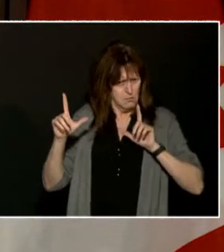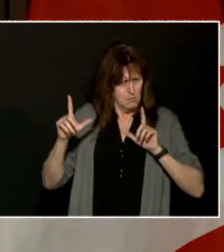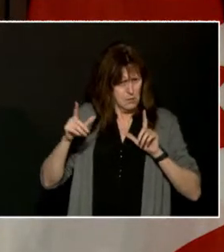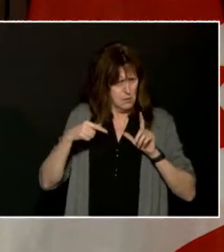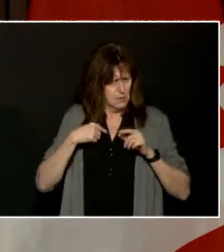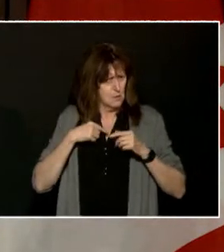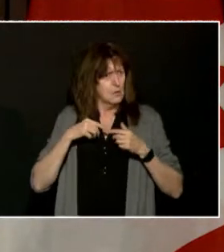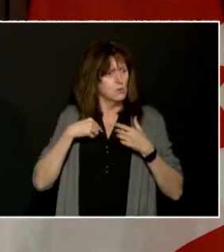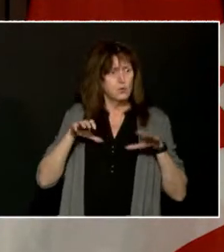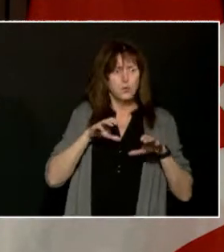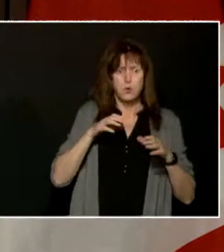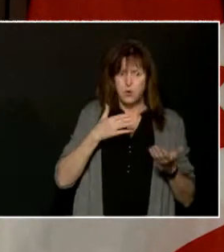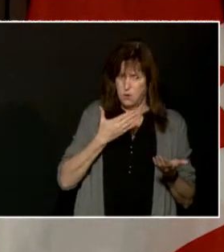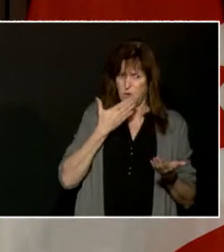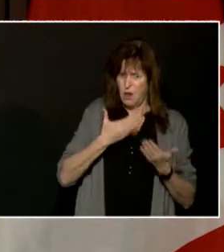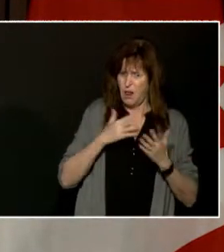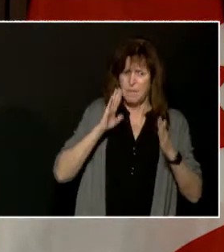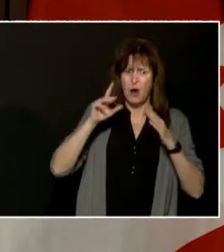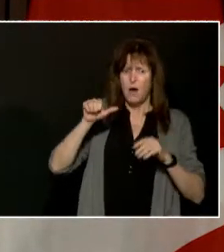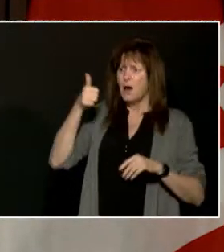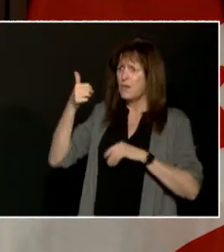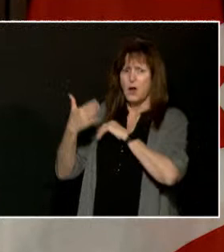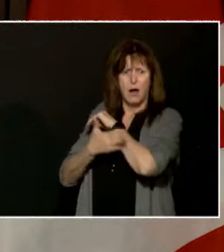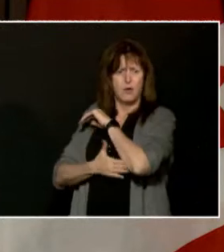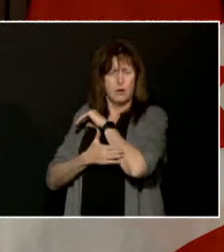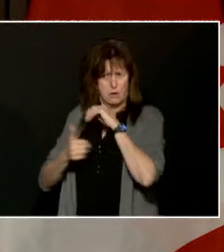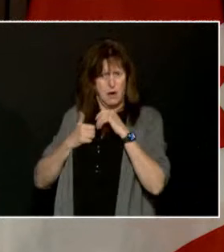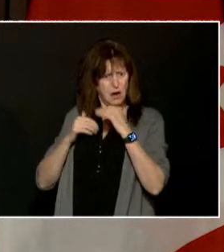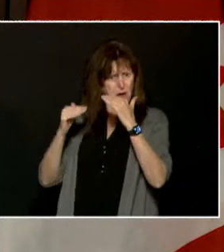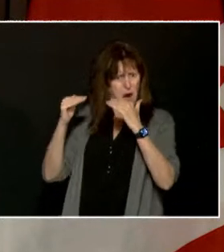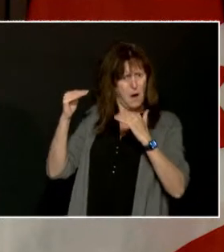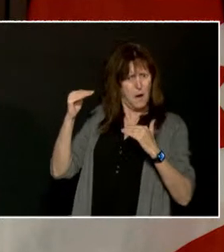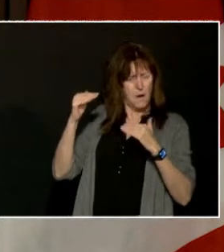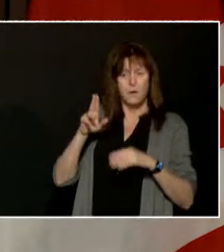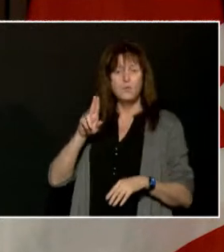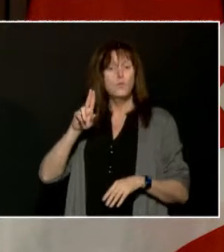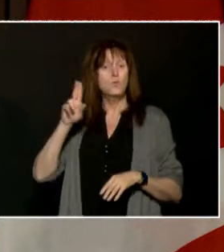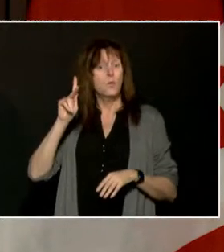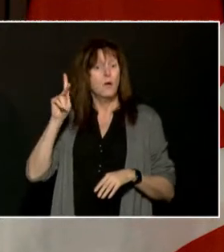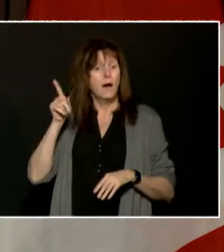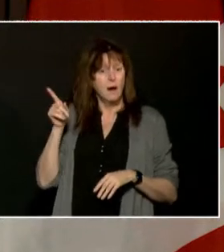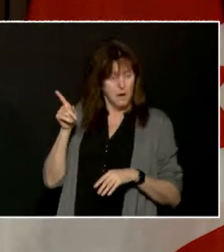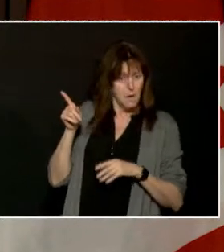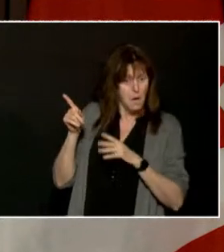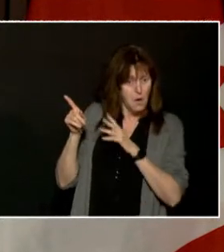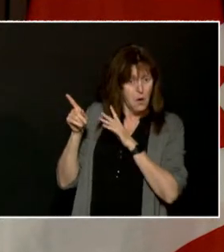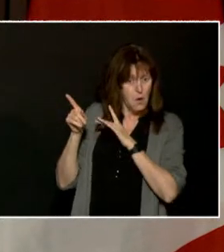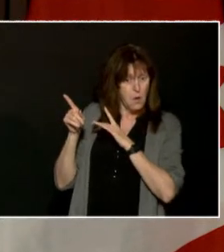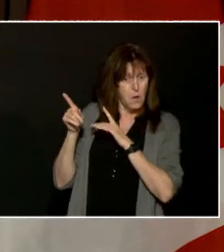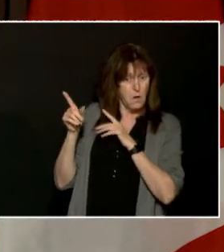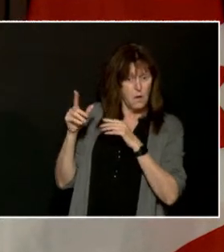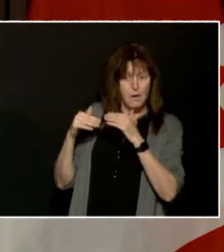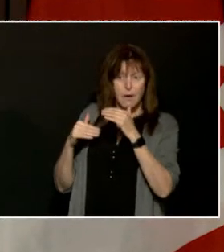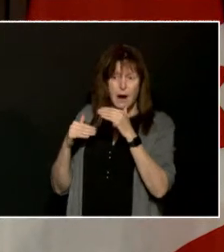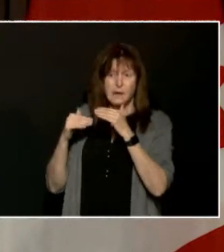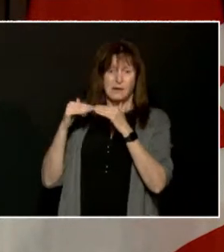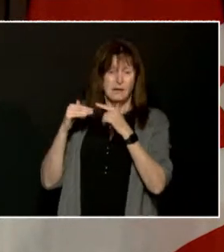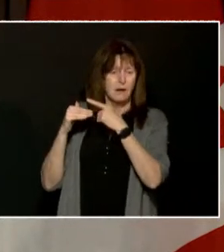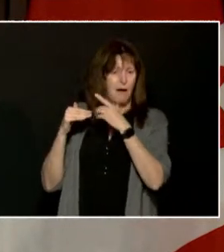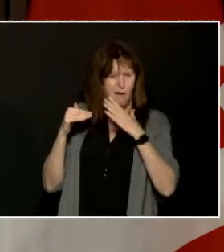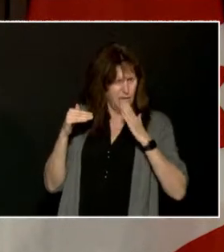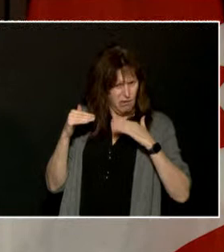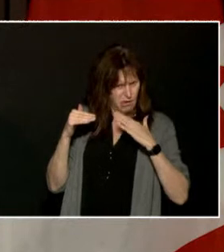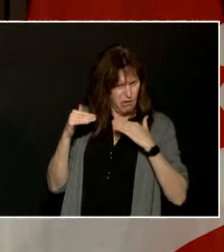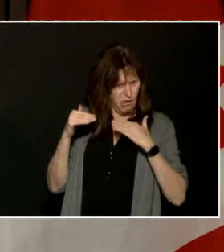near yet the case counts we see in countries like the United Kingdom. The models suggest that reopening on the 2nd of June will lead to a rise